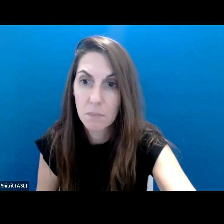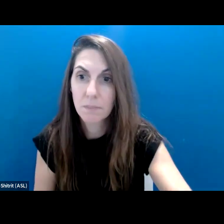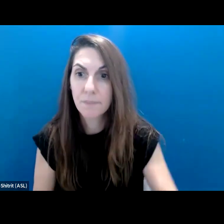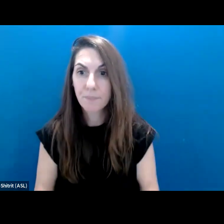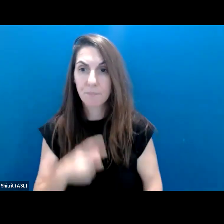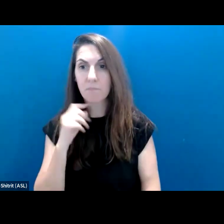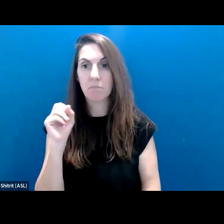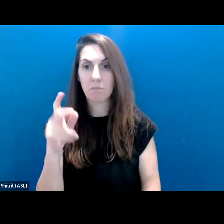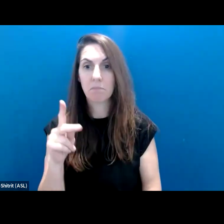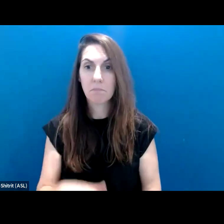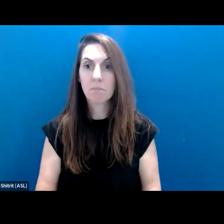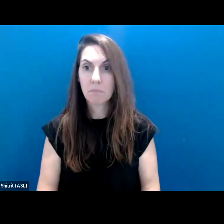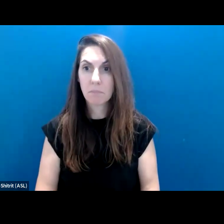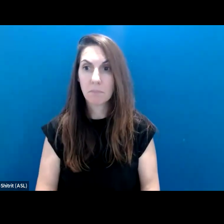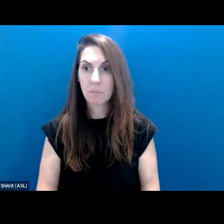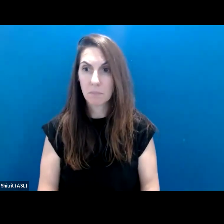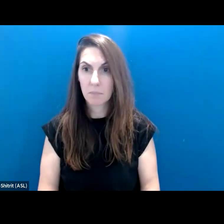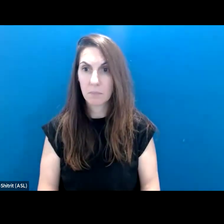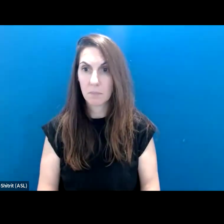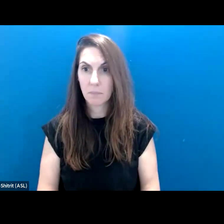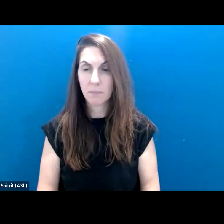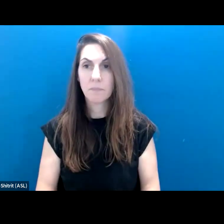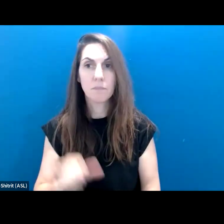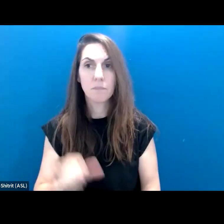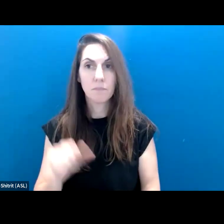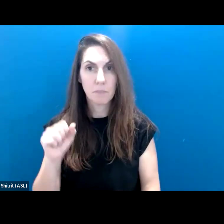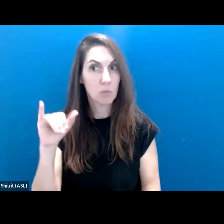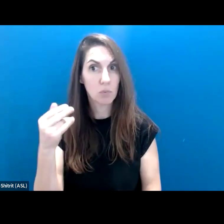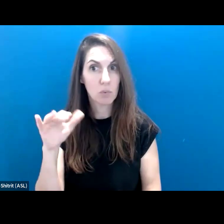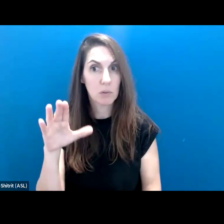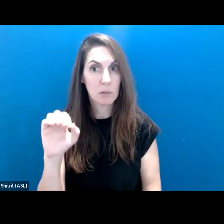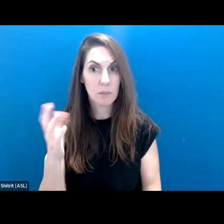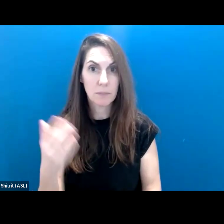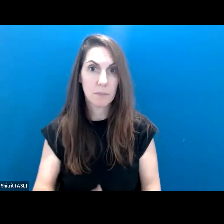Okay. Oh yeah, Joyce.